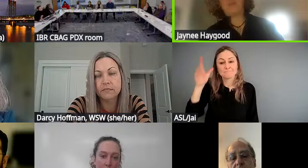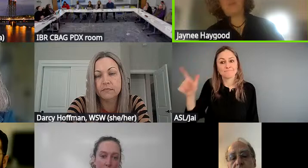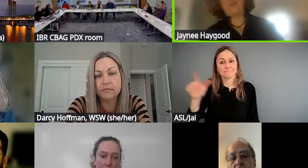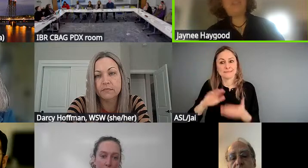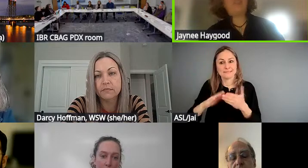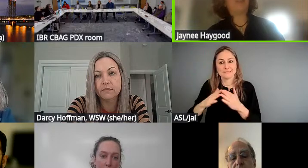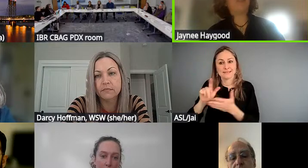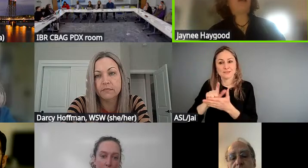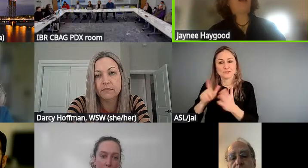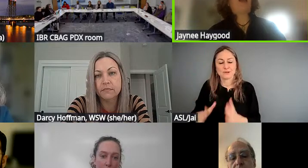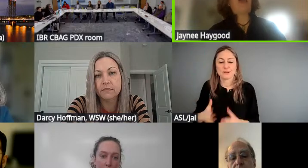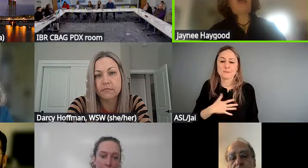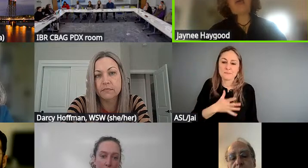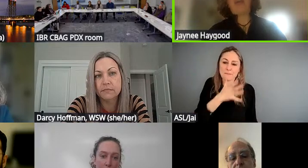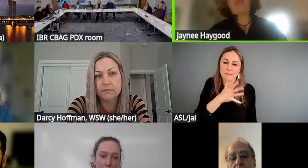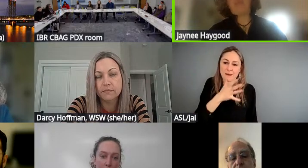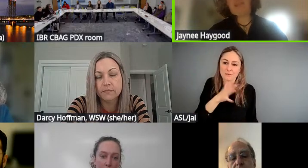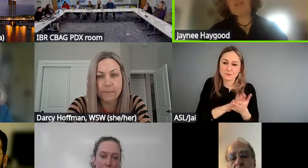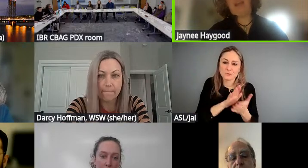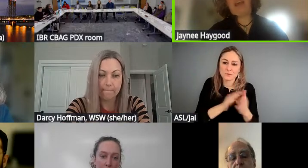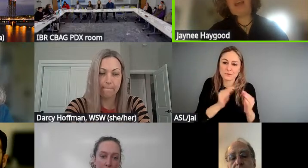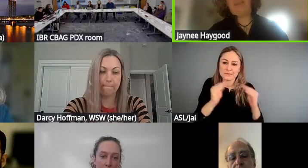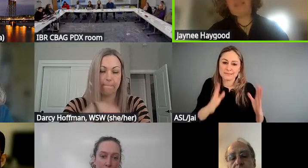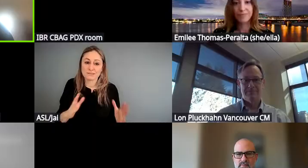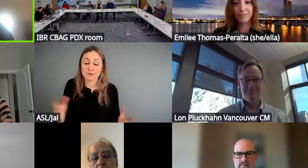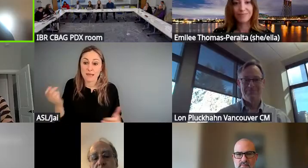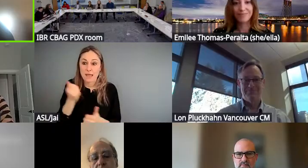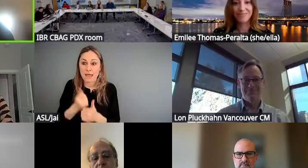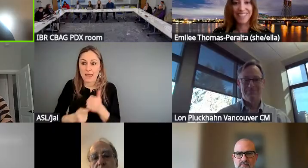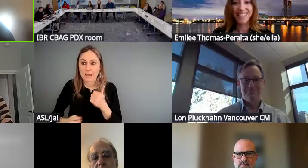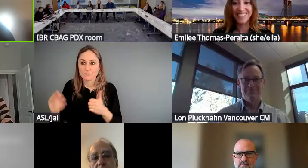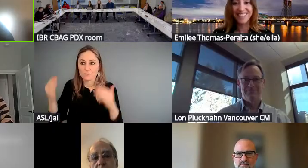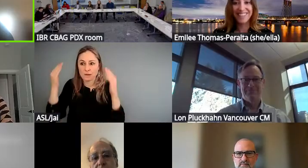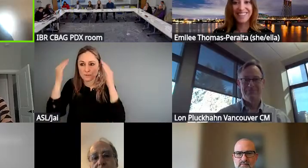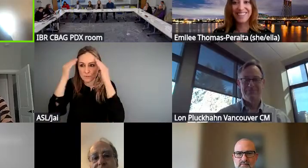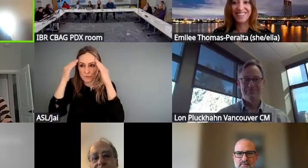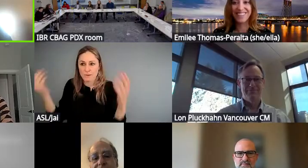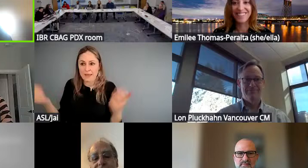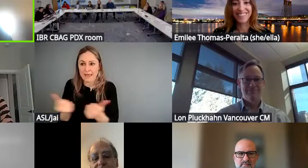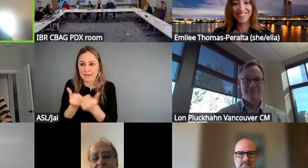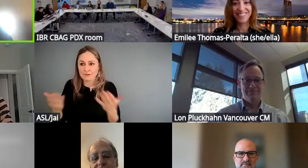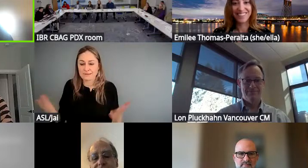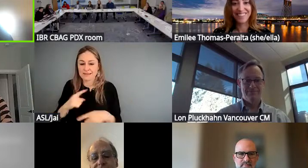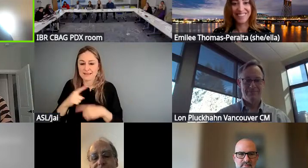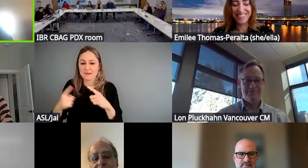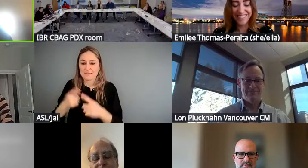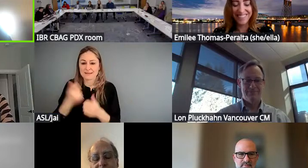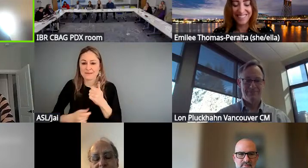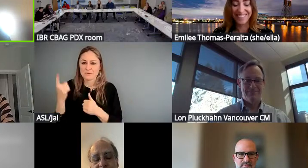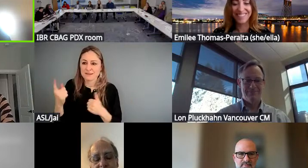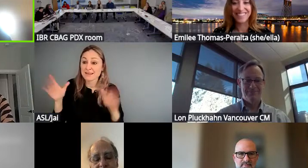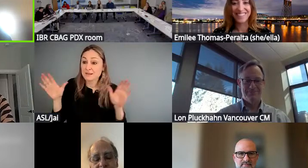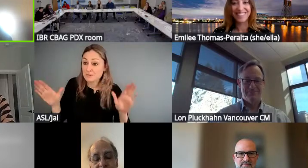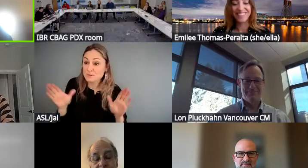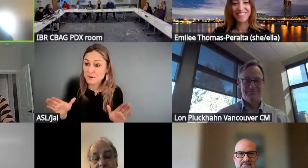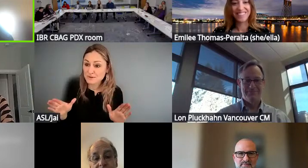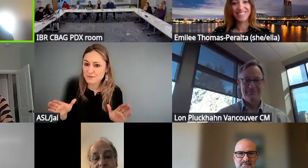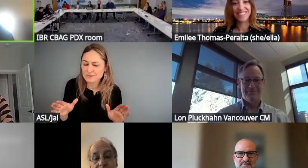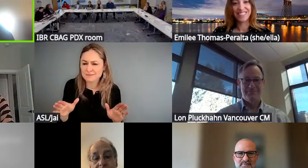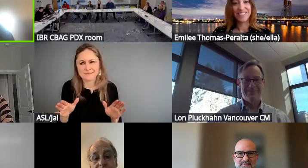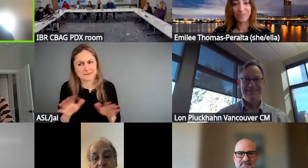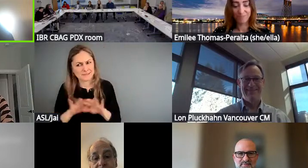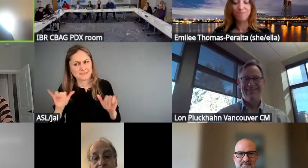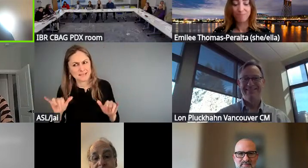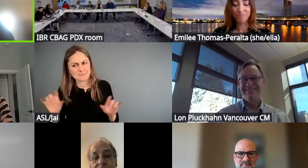was a school teacher. Everybody knew everything about everyone, which was a wonderful thing. But it was also a